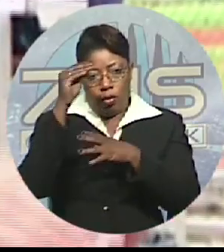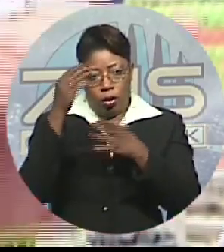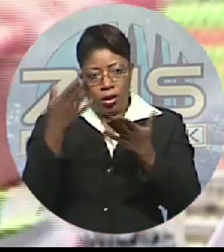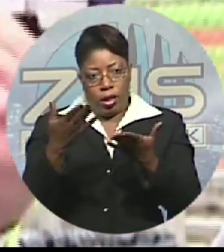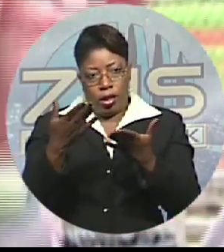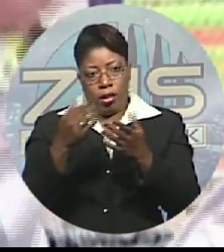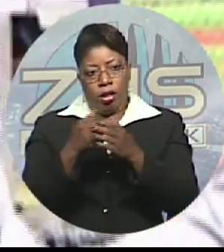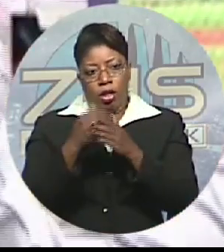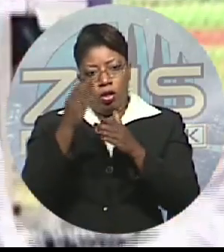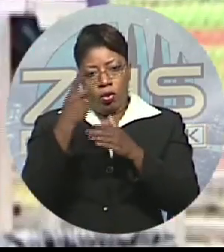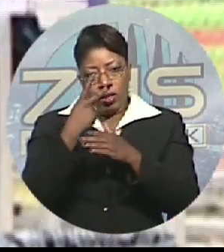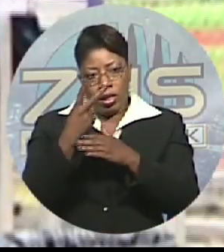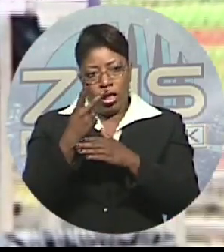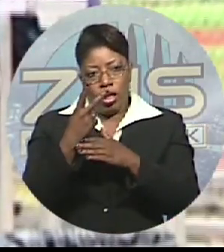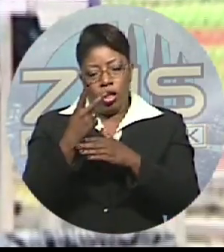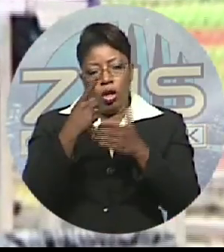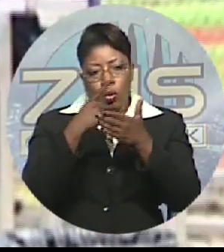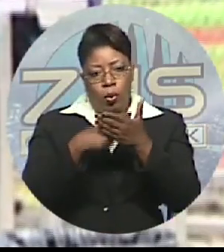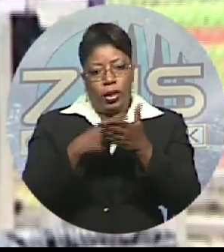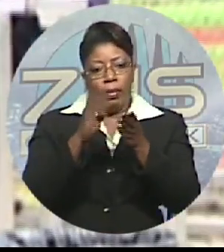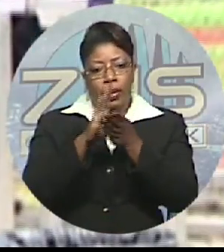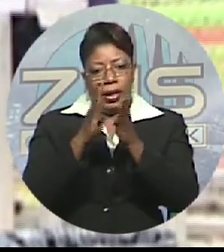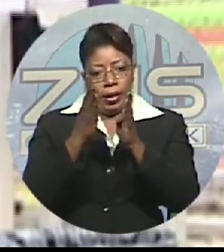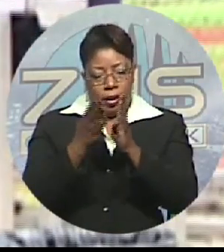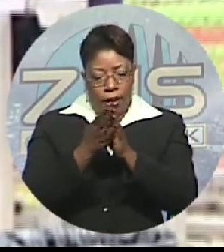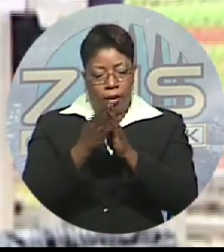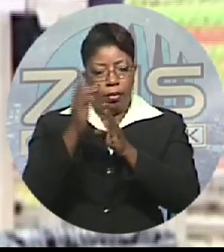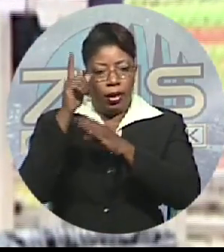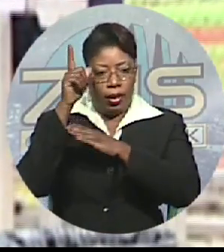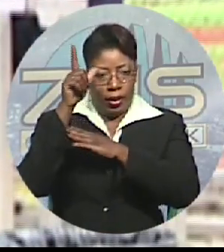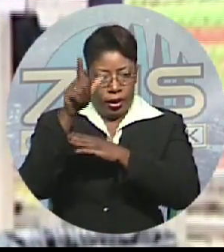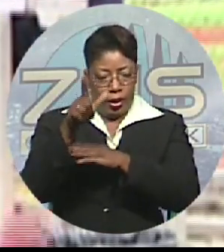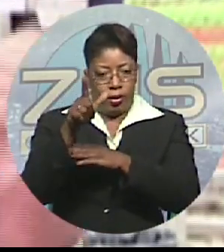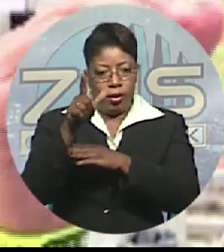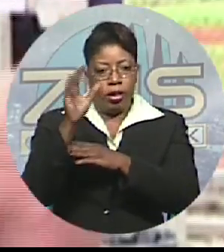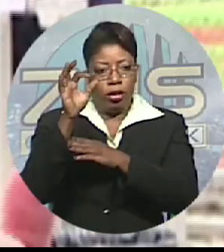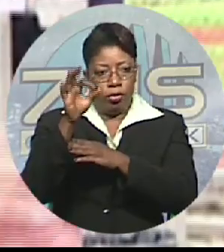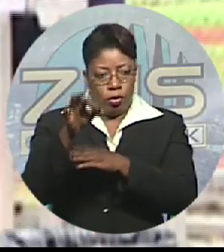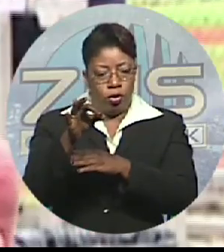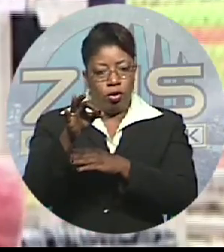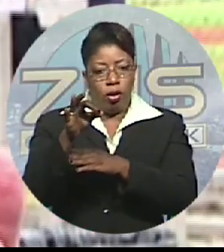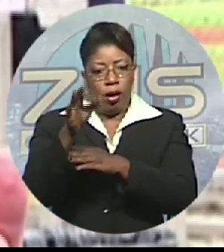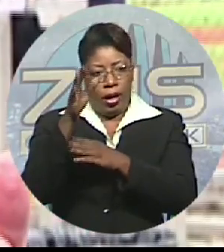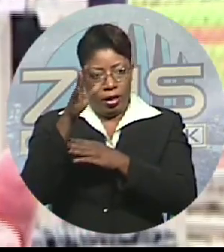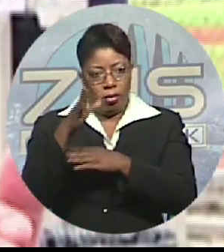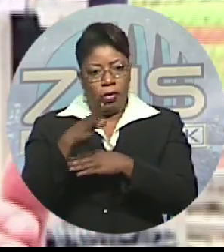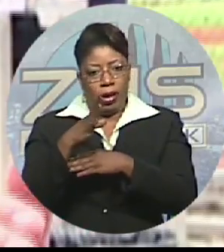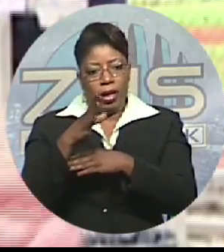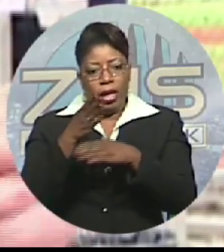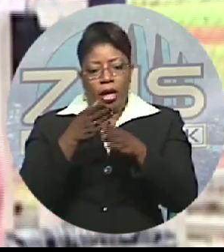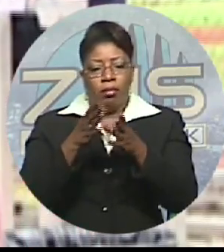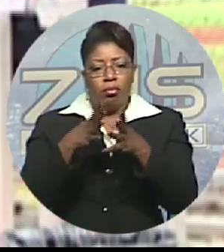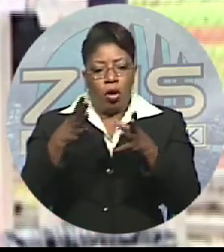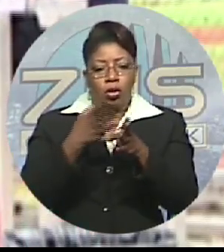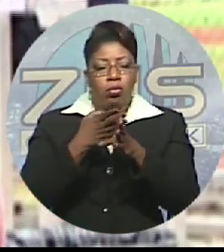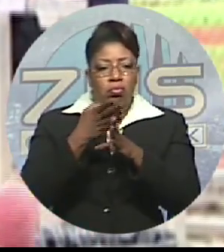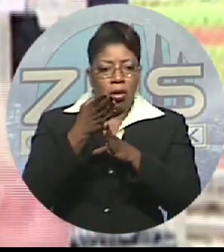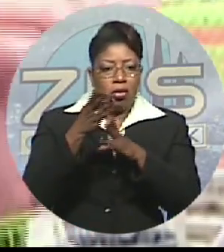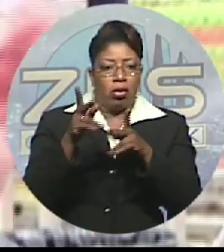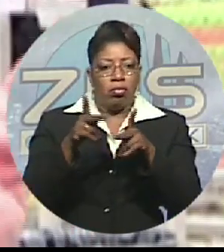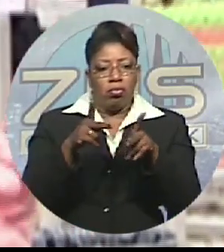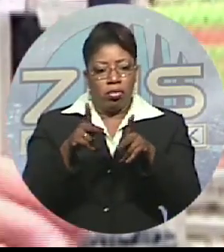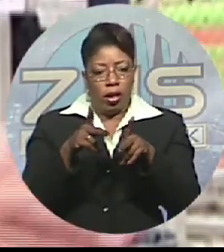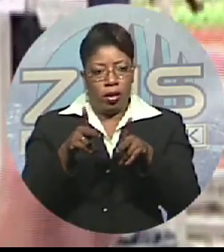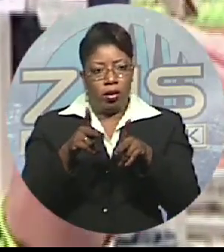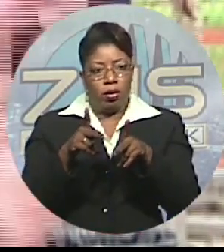you're kind of starting to see what they're going to become as men physically. And so most Major League Baseball players are Olympic caliber athletes.